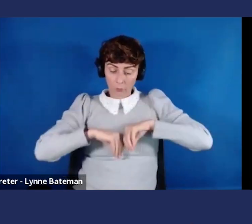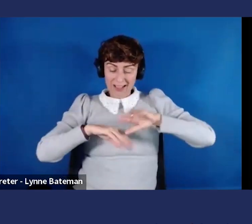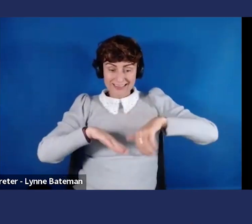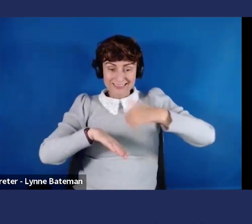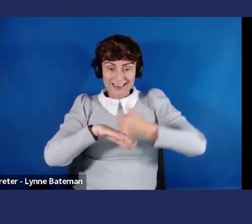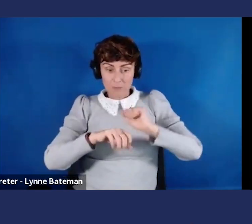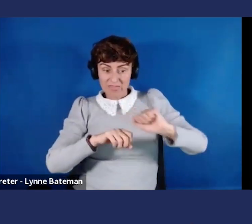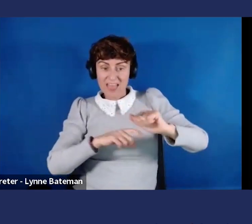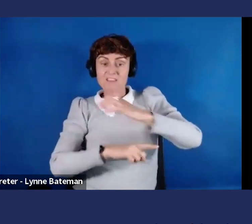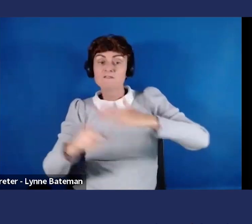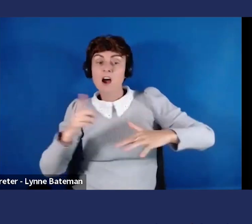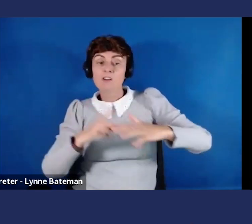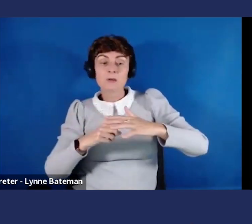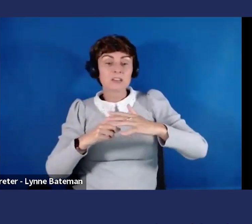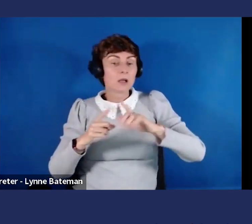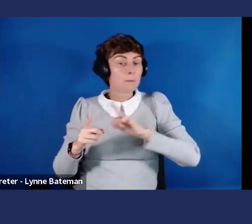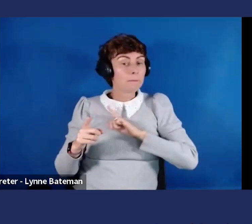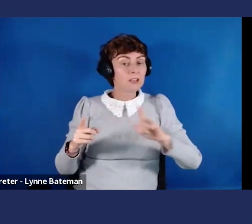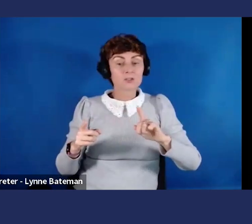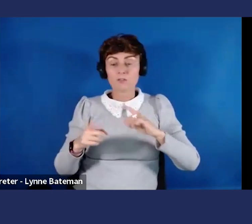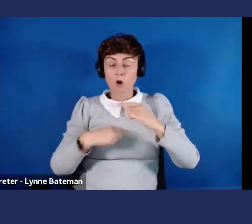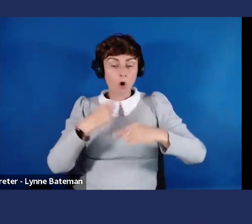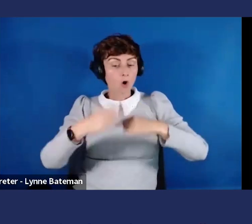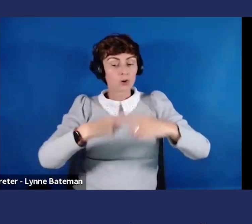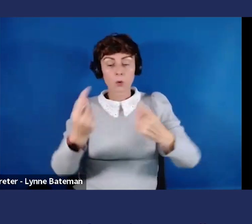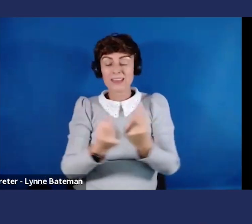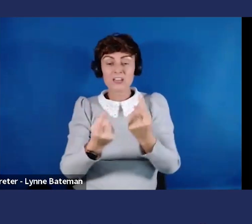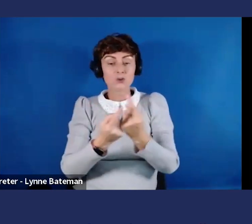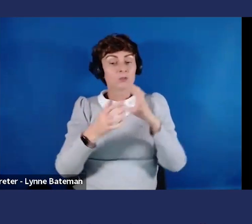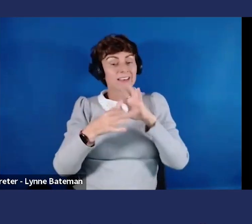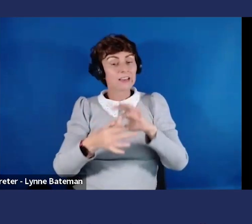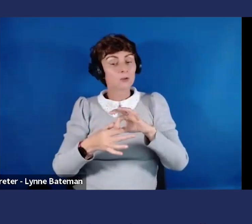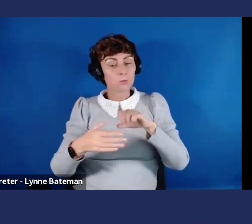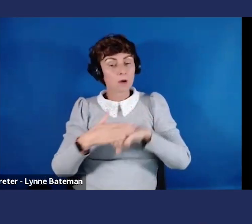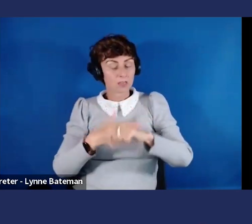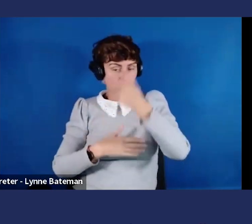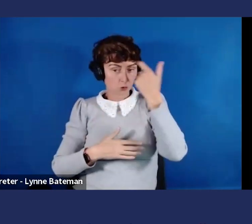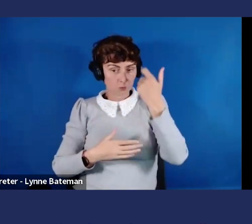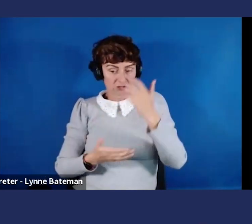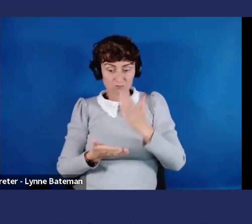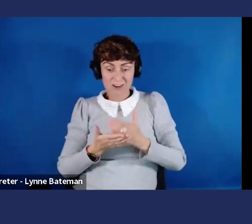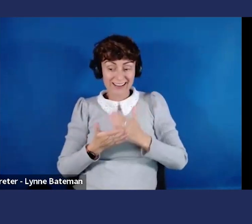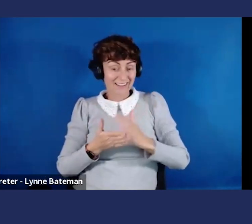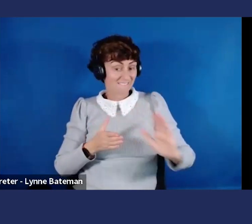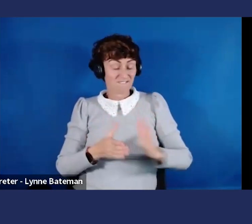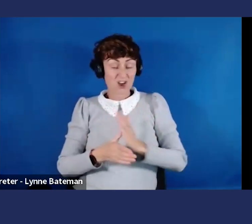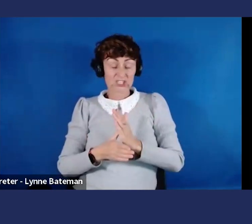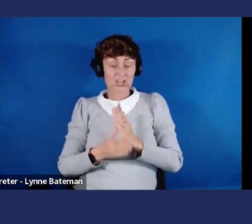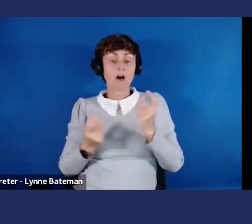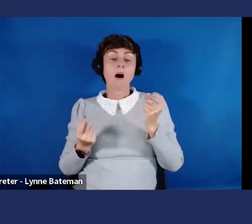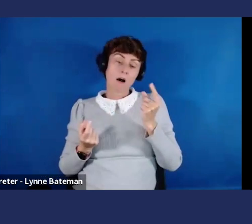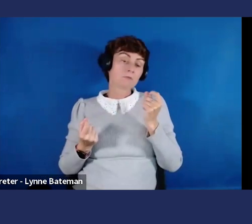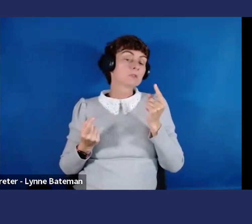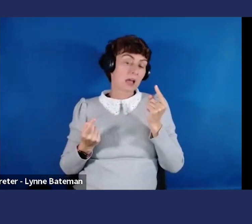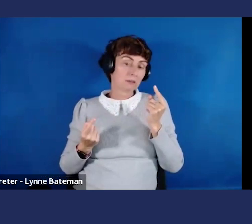tackle the ongoing issues around birth trauma. The first thing really is to understand and just to accept that there